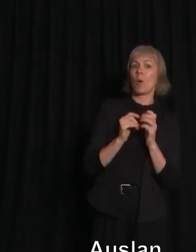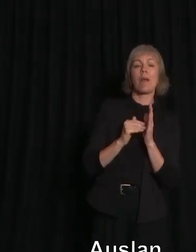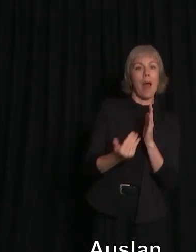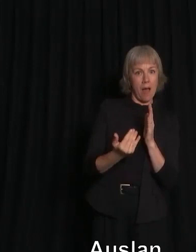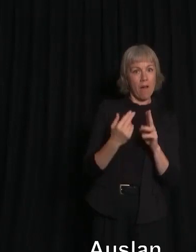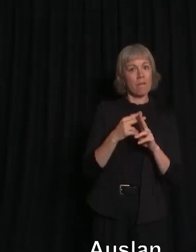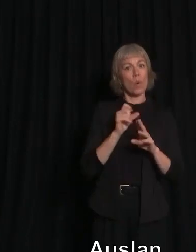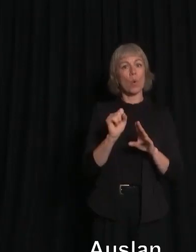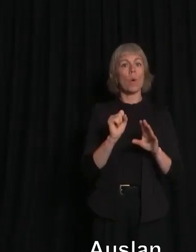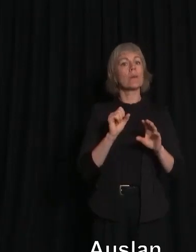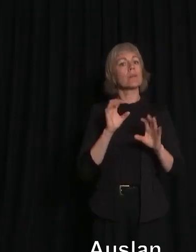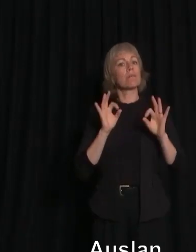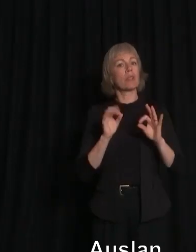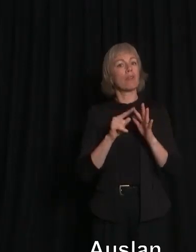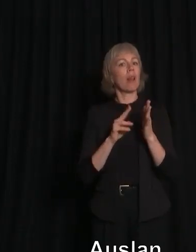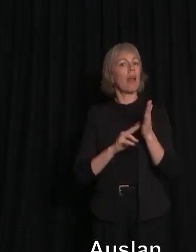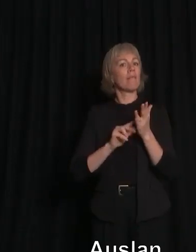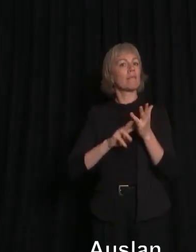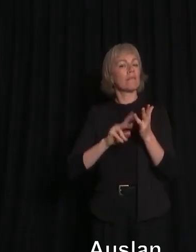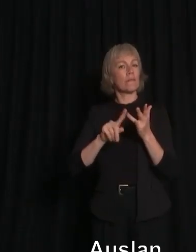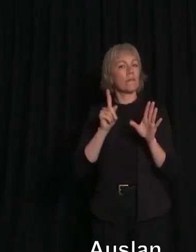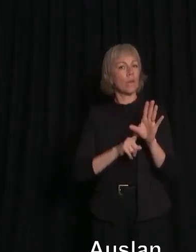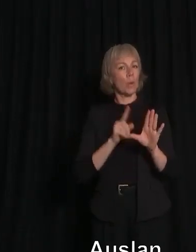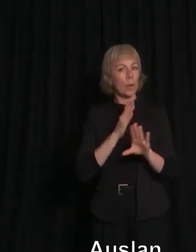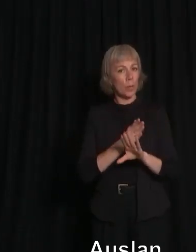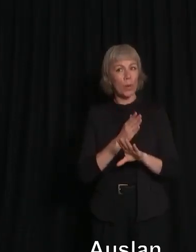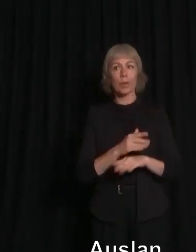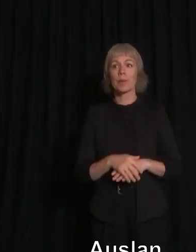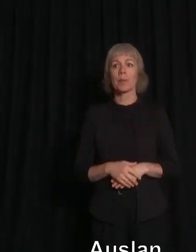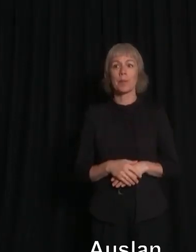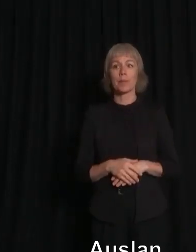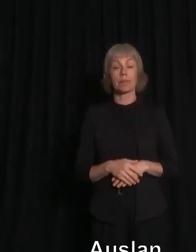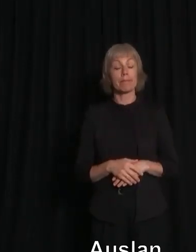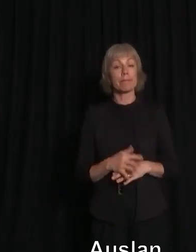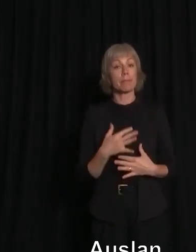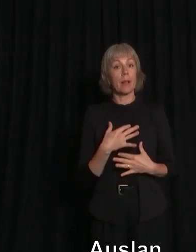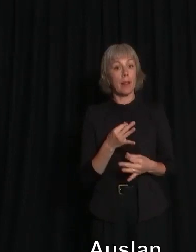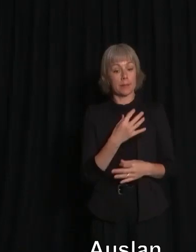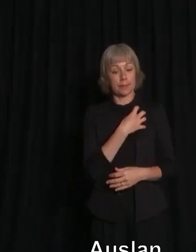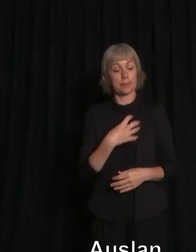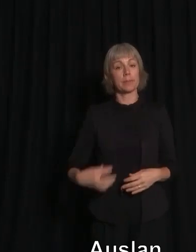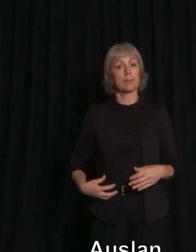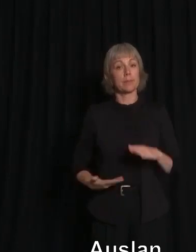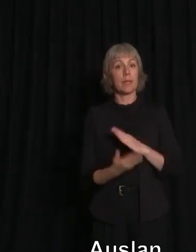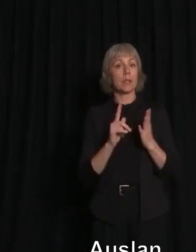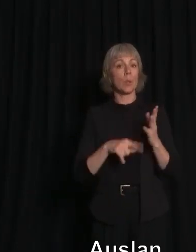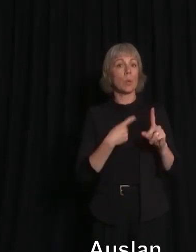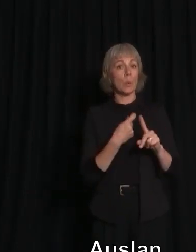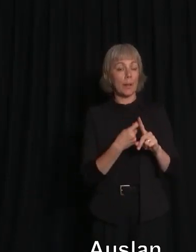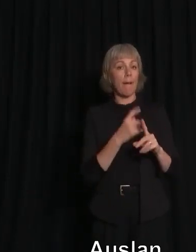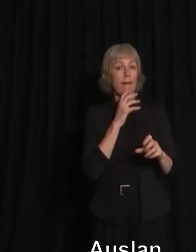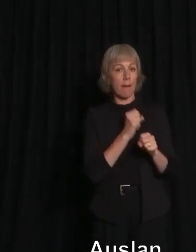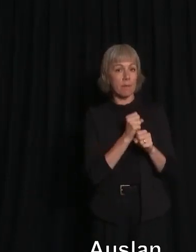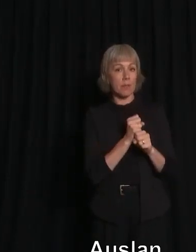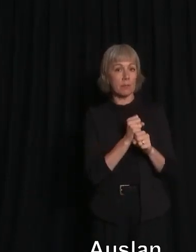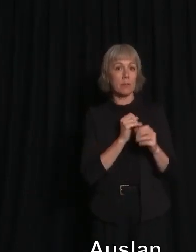your today's work. Sure. Well, I was elected a member of the UK House of Commons